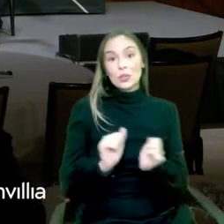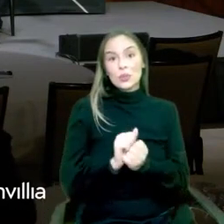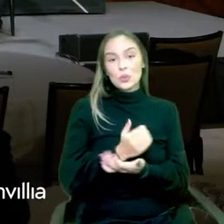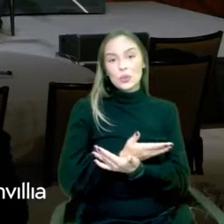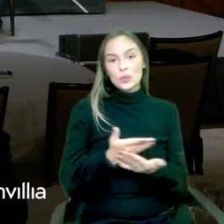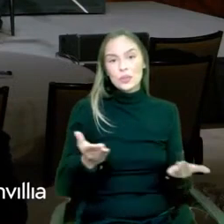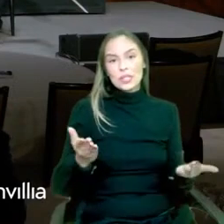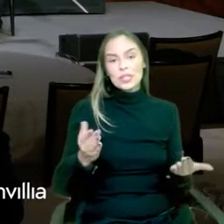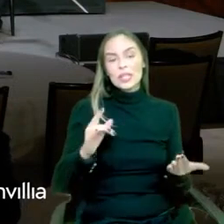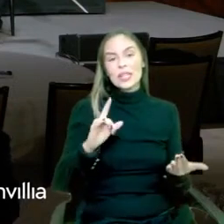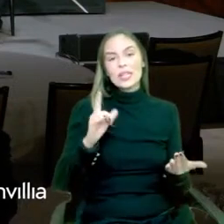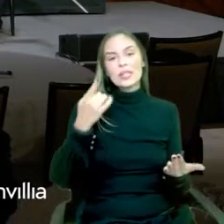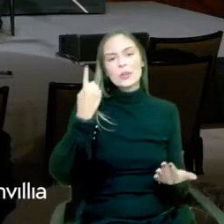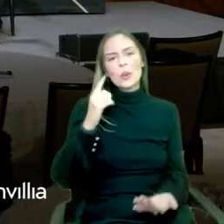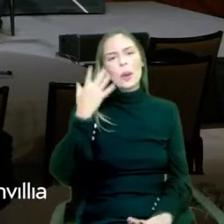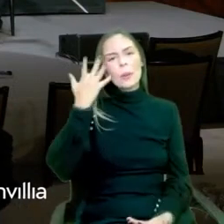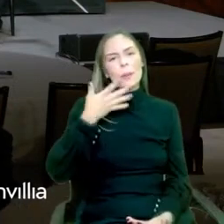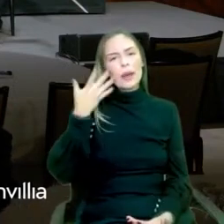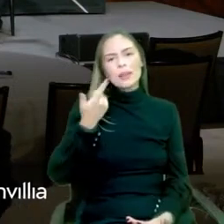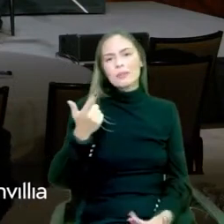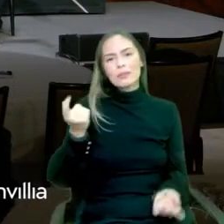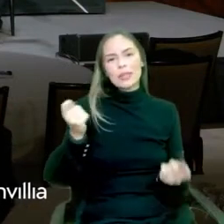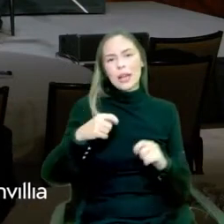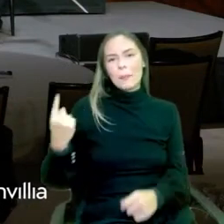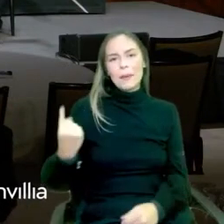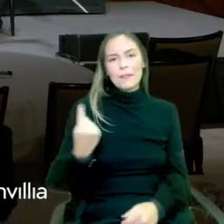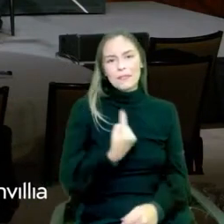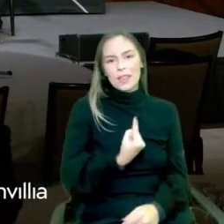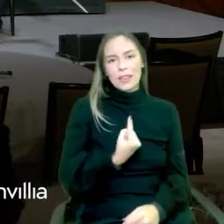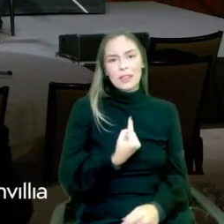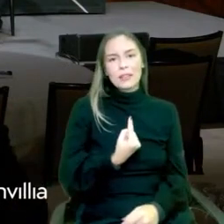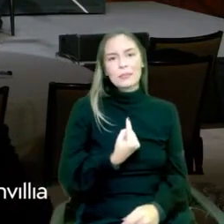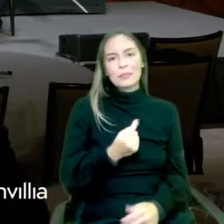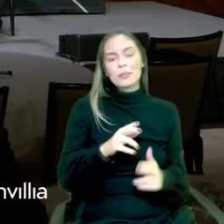wasn't able to join us, so you guys get to talk even more.